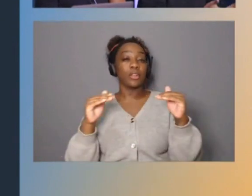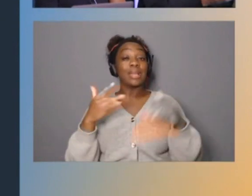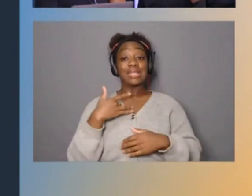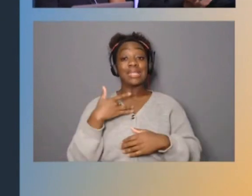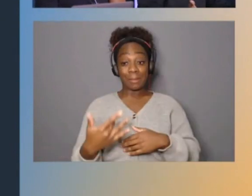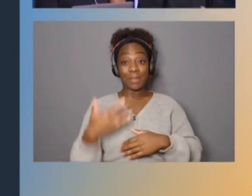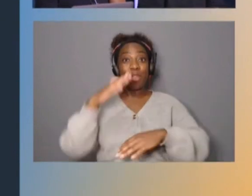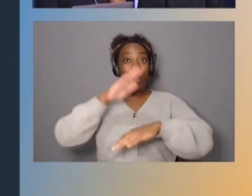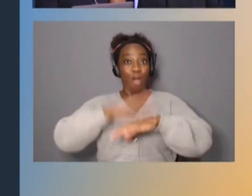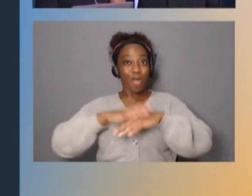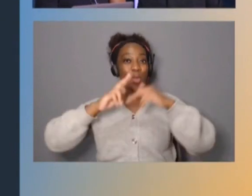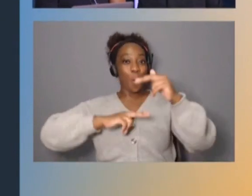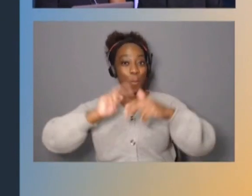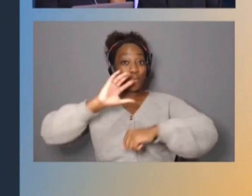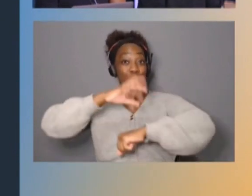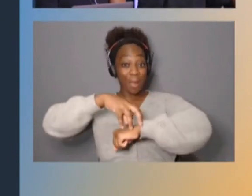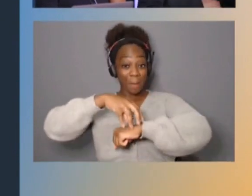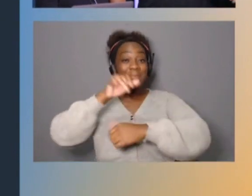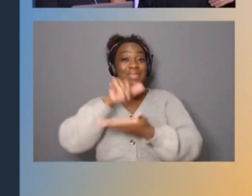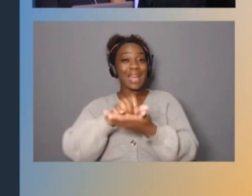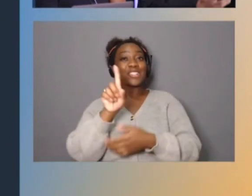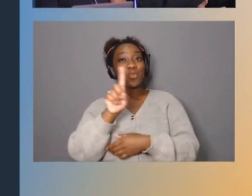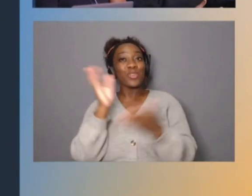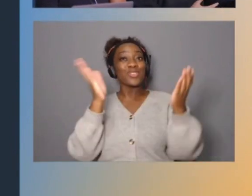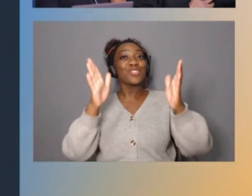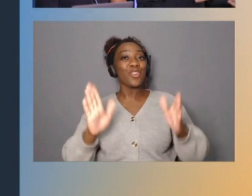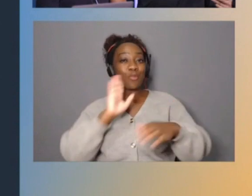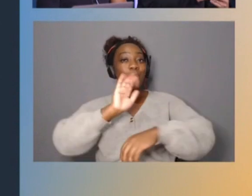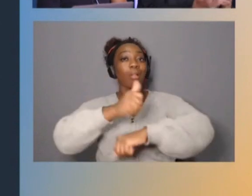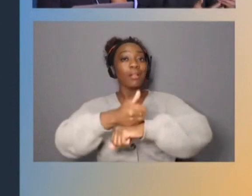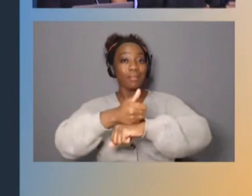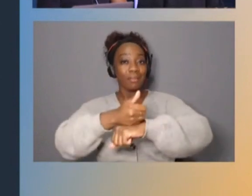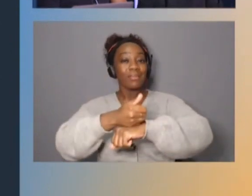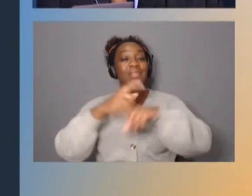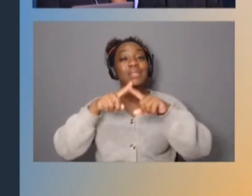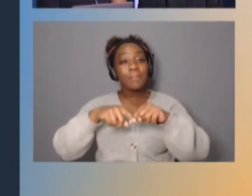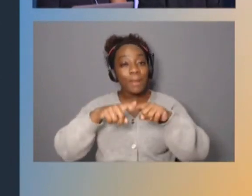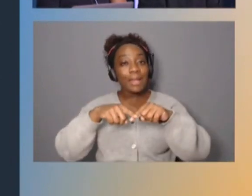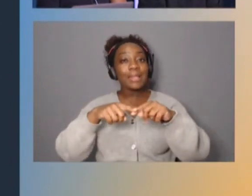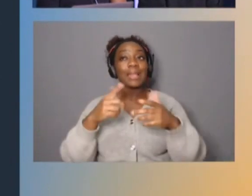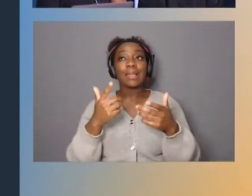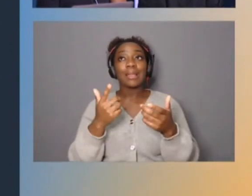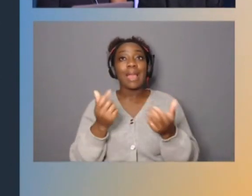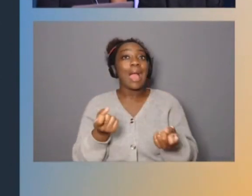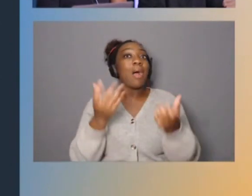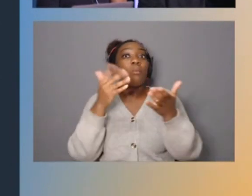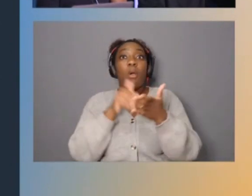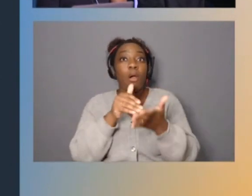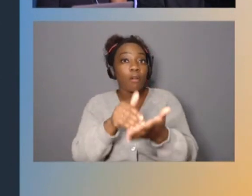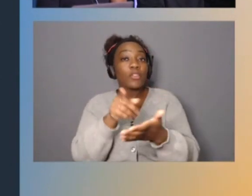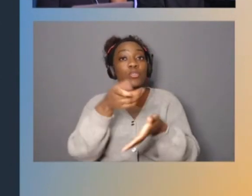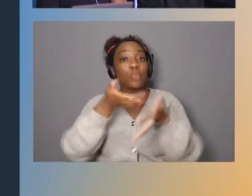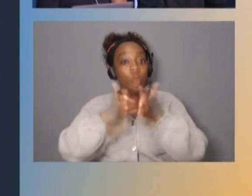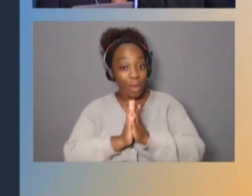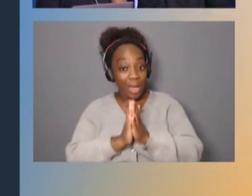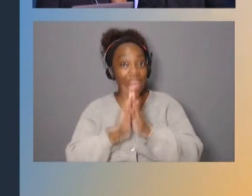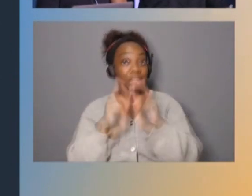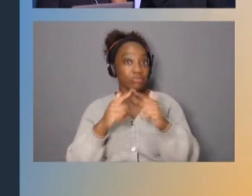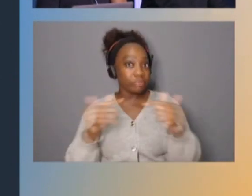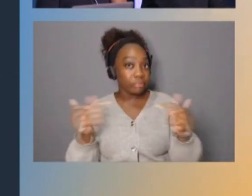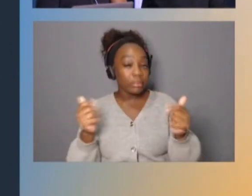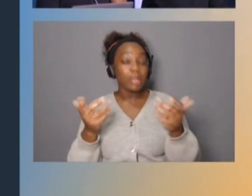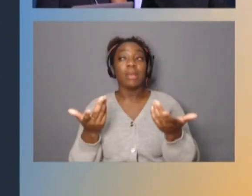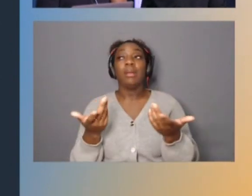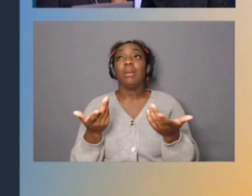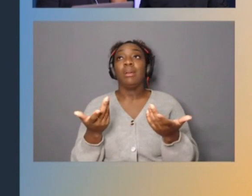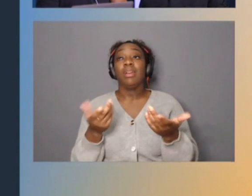your static servers are, and depending on like how frequently you refresh these and all that, you could be 1 generation or even